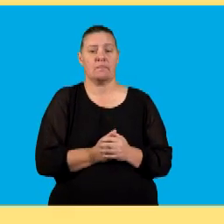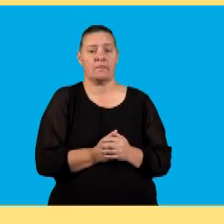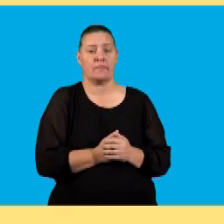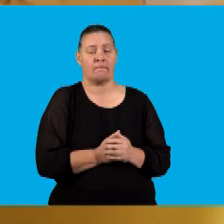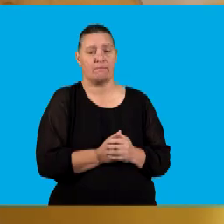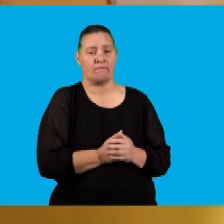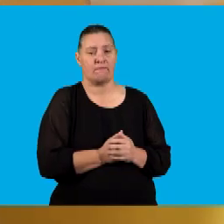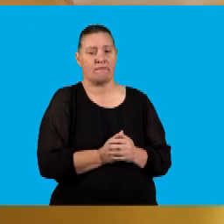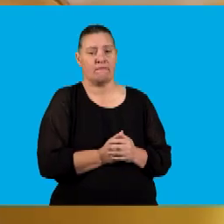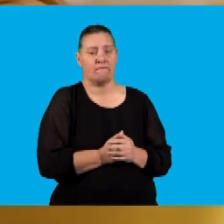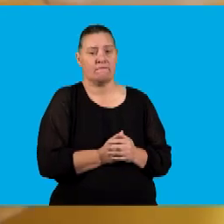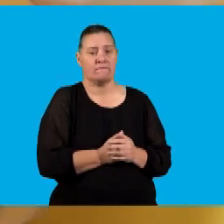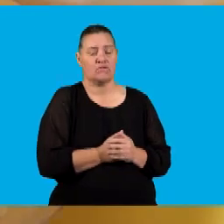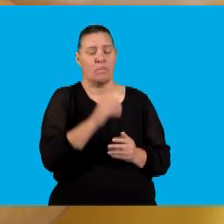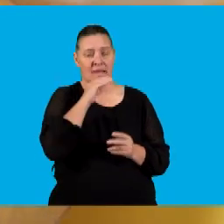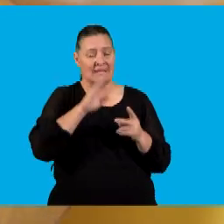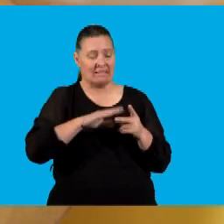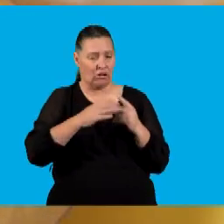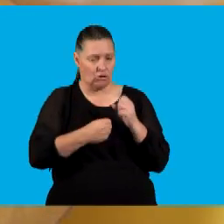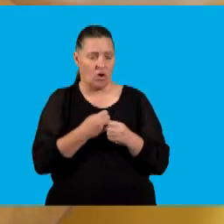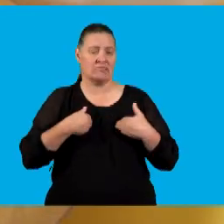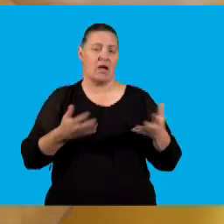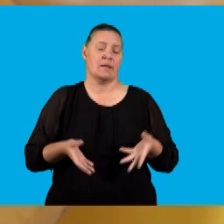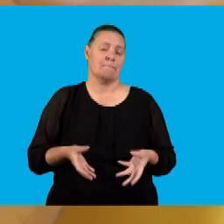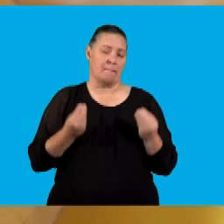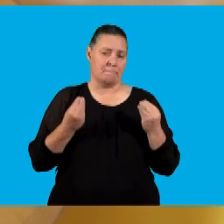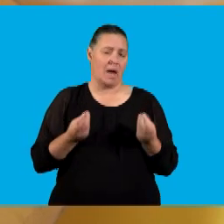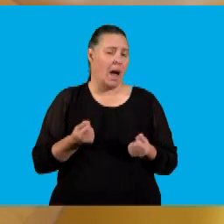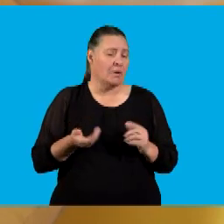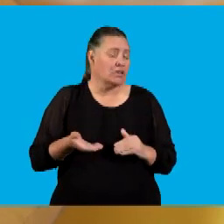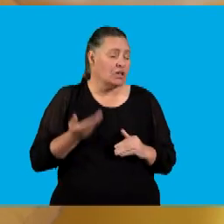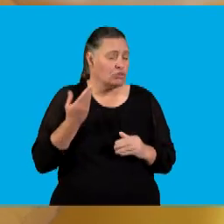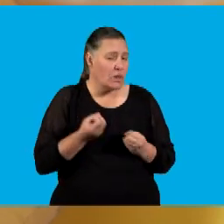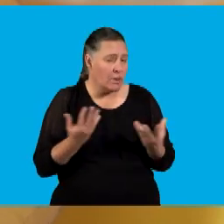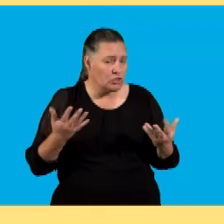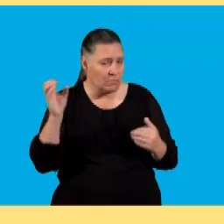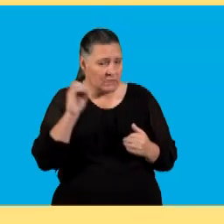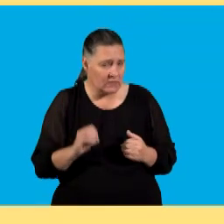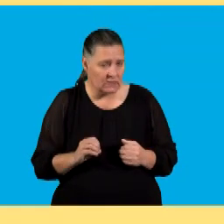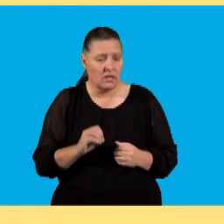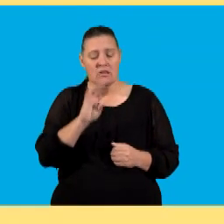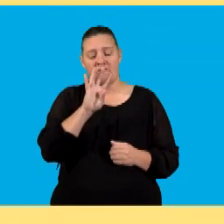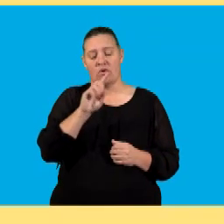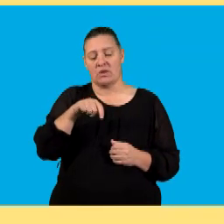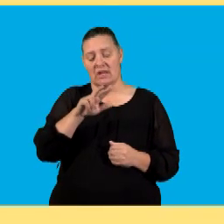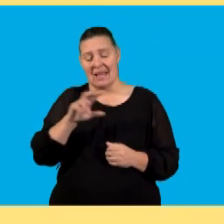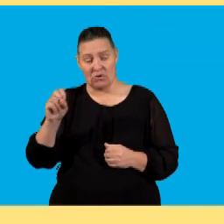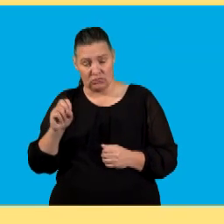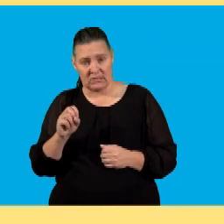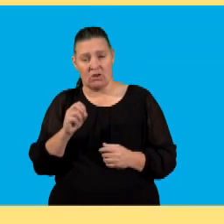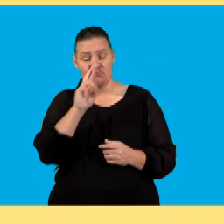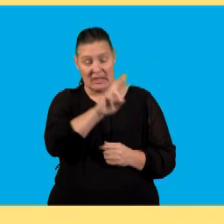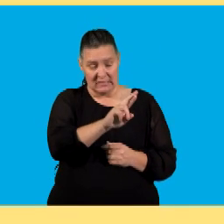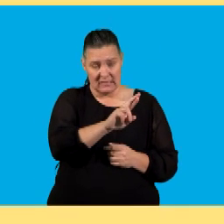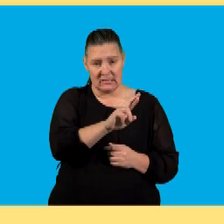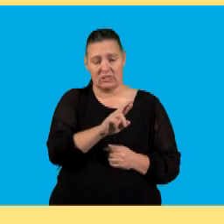remember, you will start getting it when? In the new year, the second year. How much is that increase? The increase is